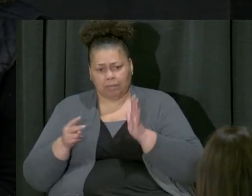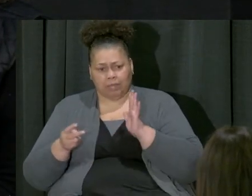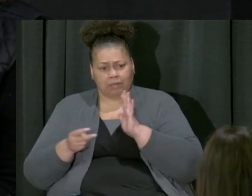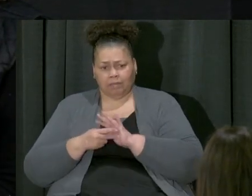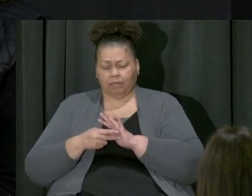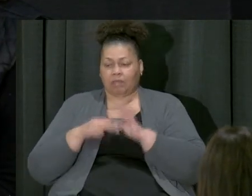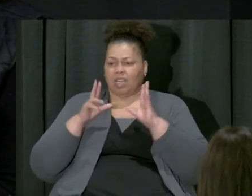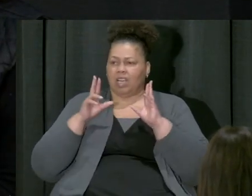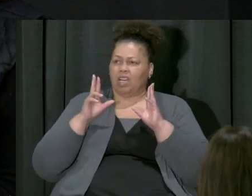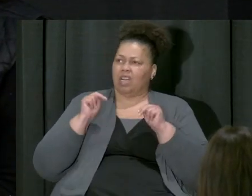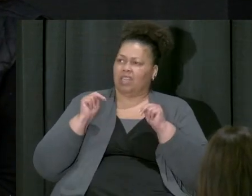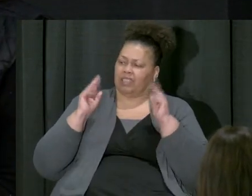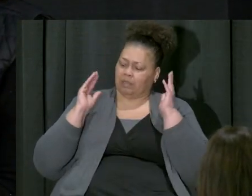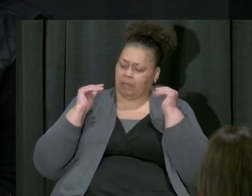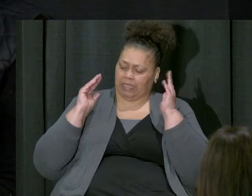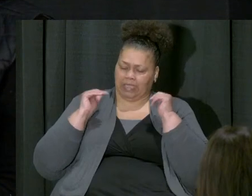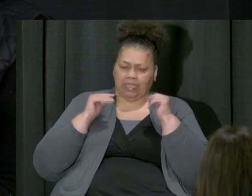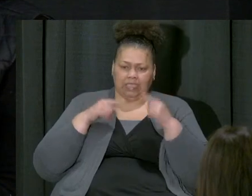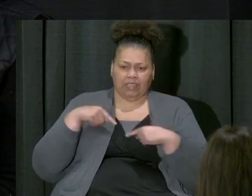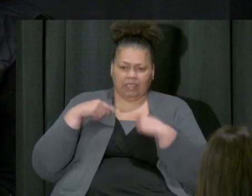unexpected difficulty in reading?